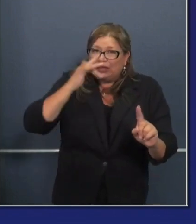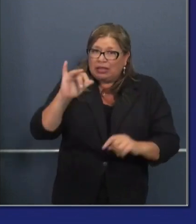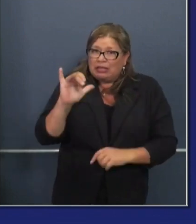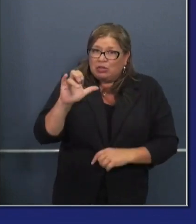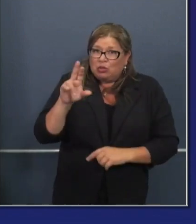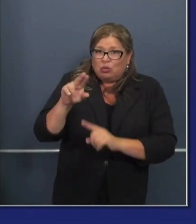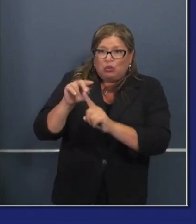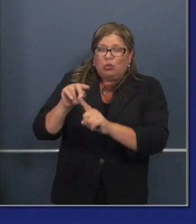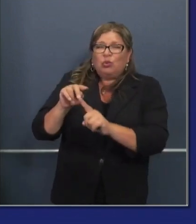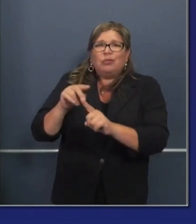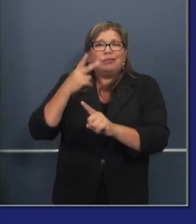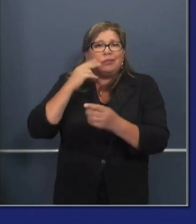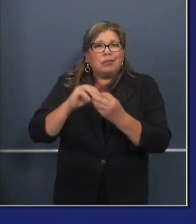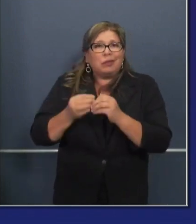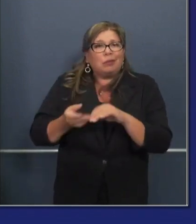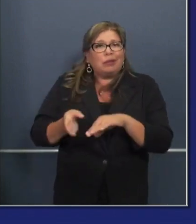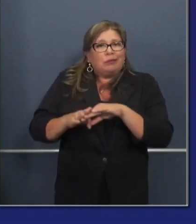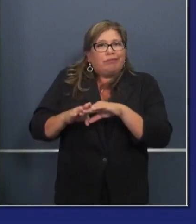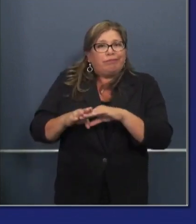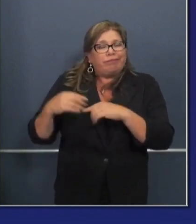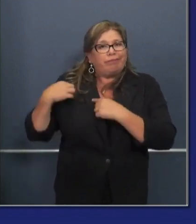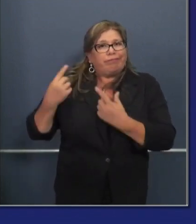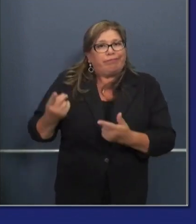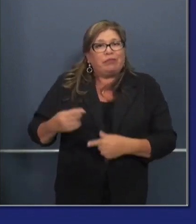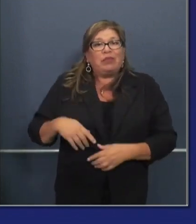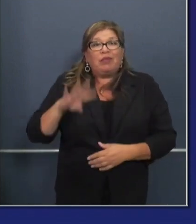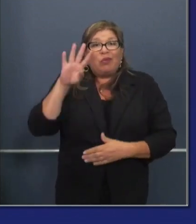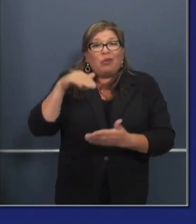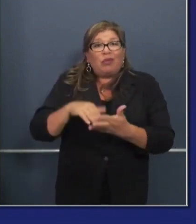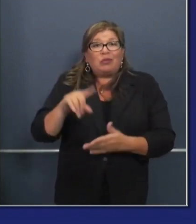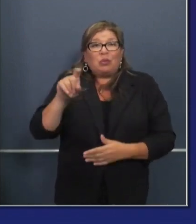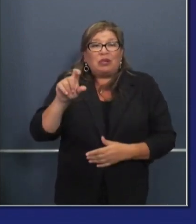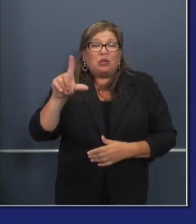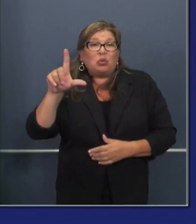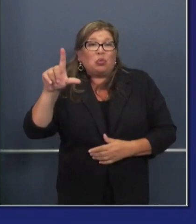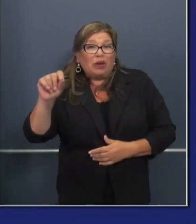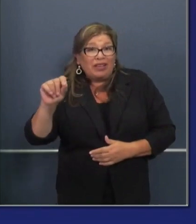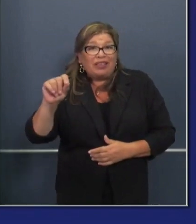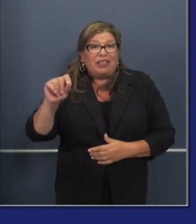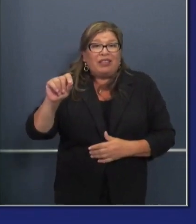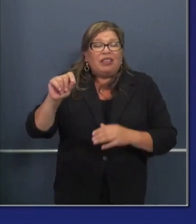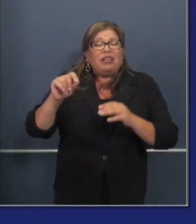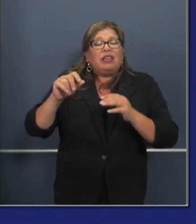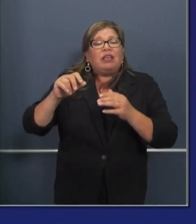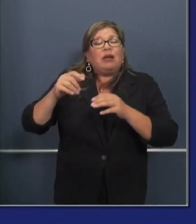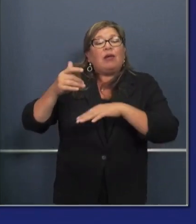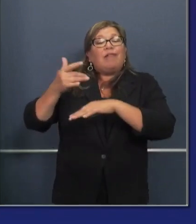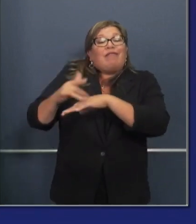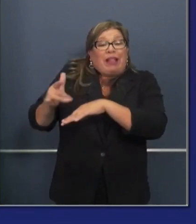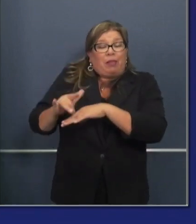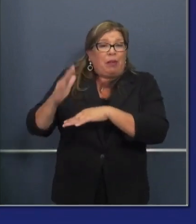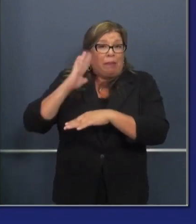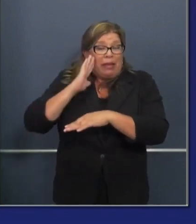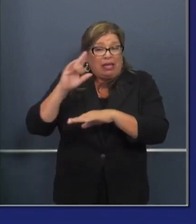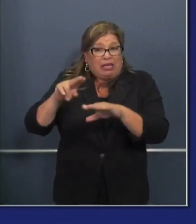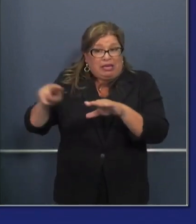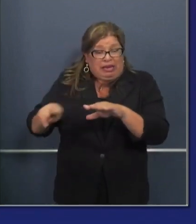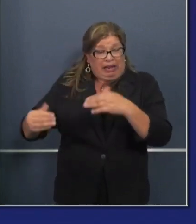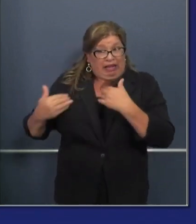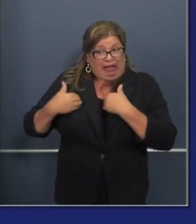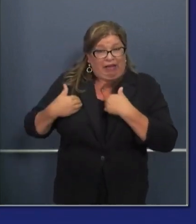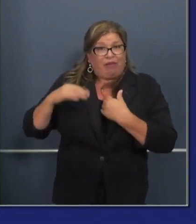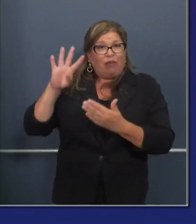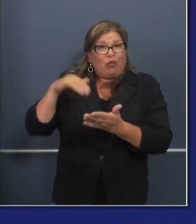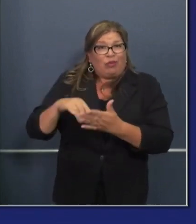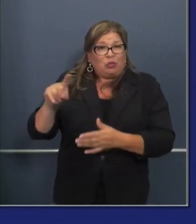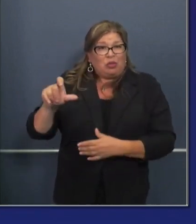the last week. Over 4,120 now capacity, available ICU capacity in our system.